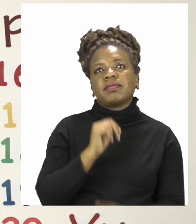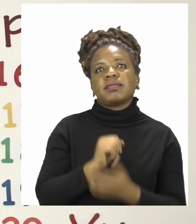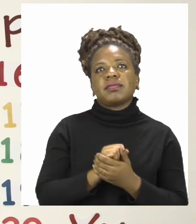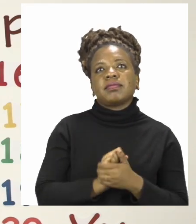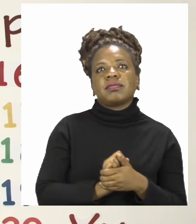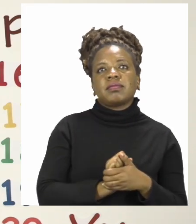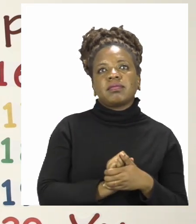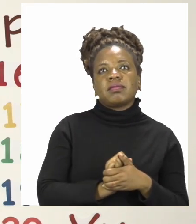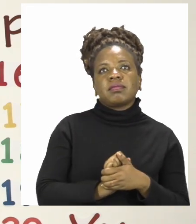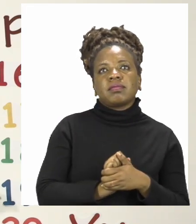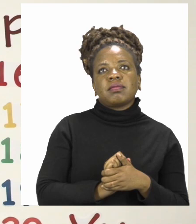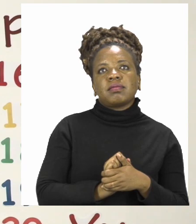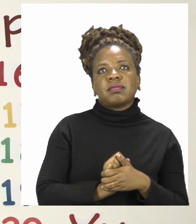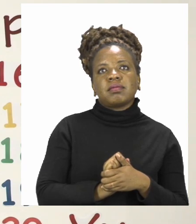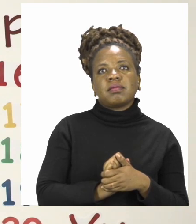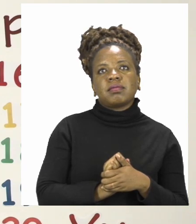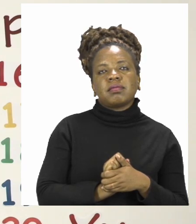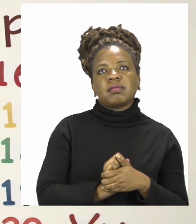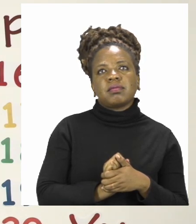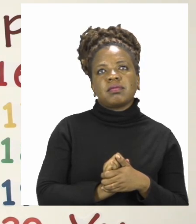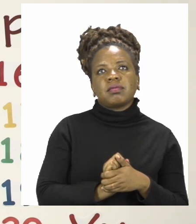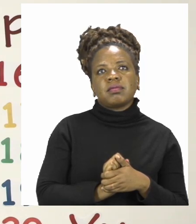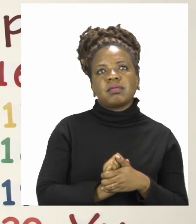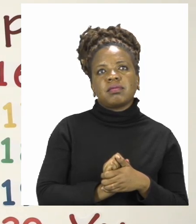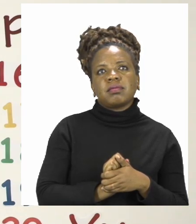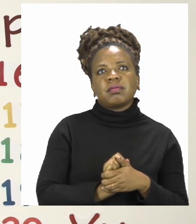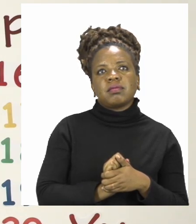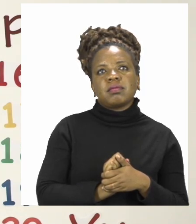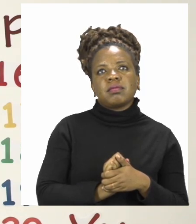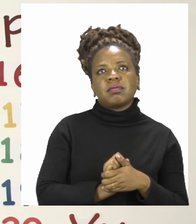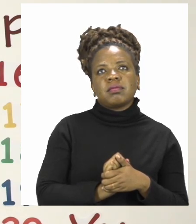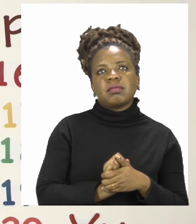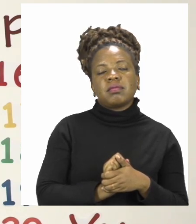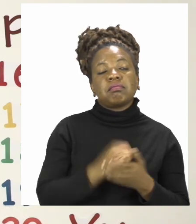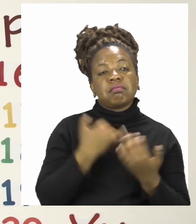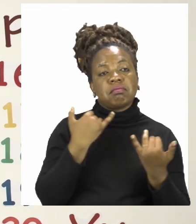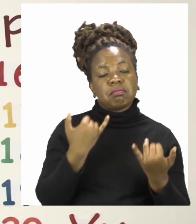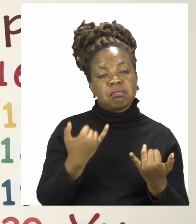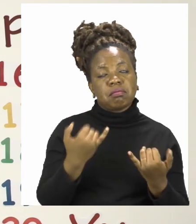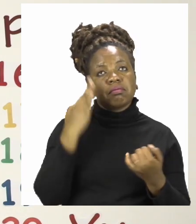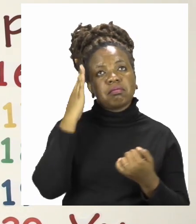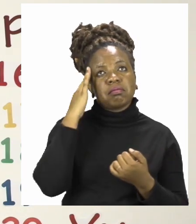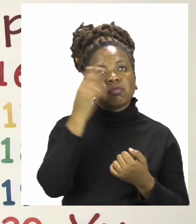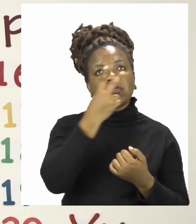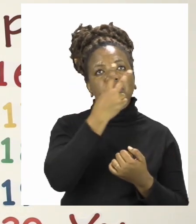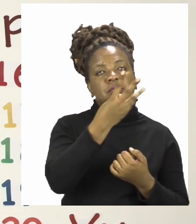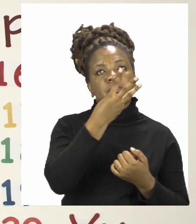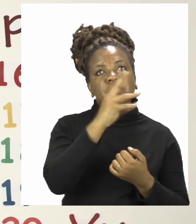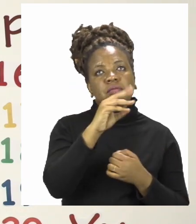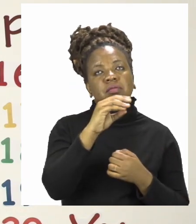have 22, it's important now to write the sentence for our answer. The